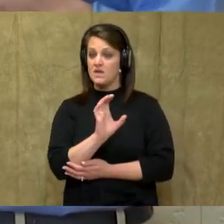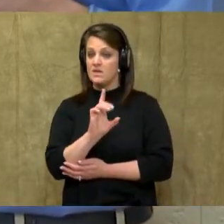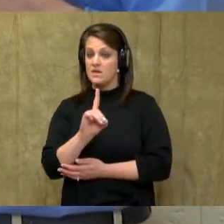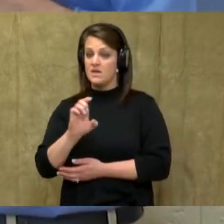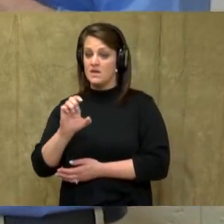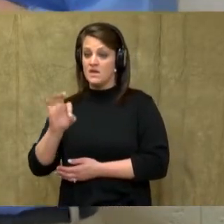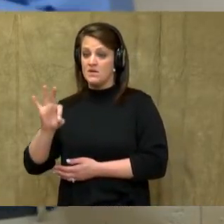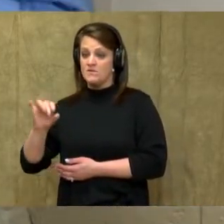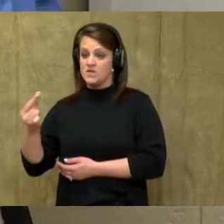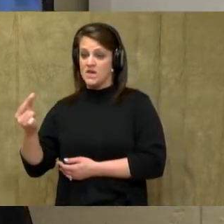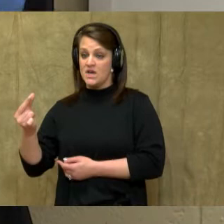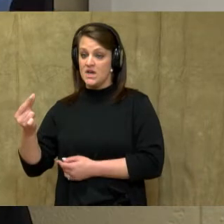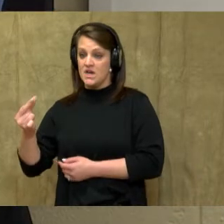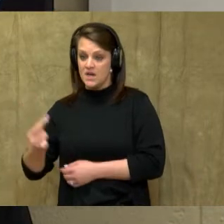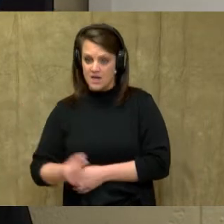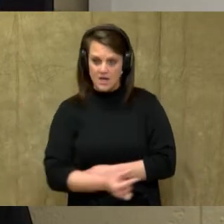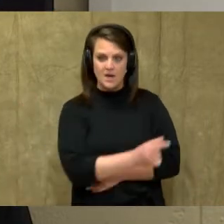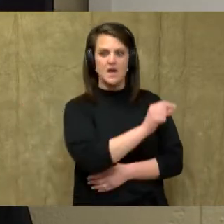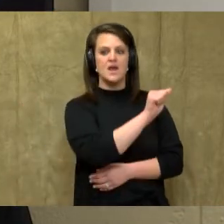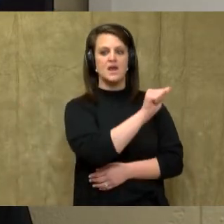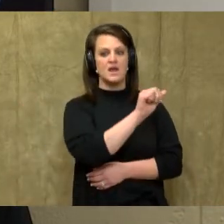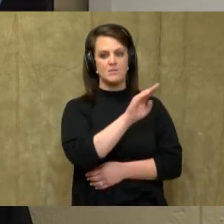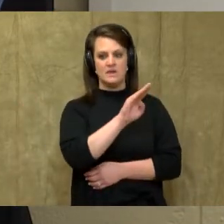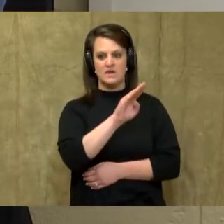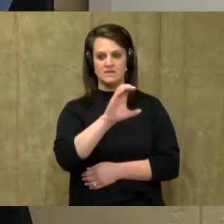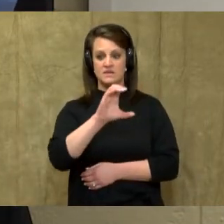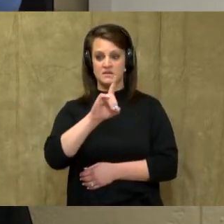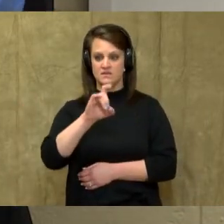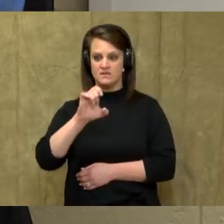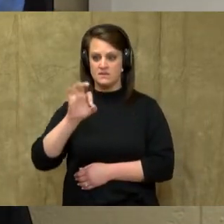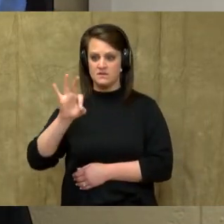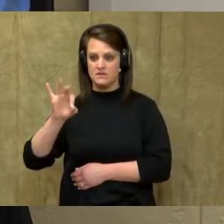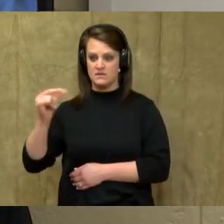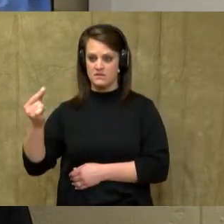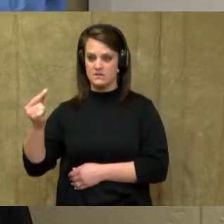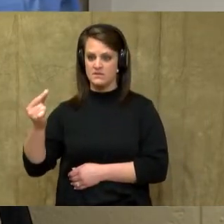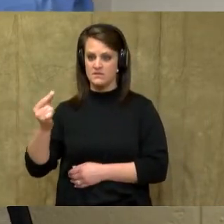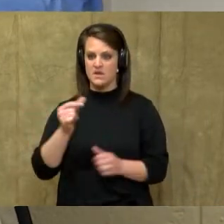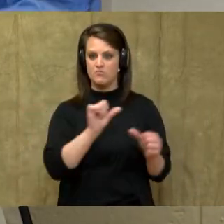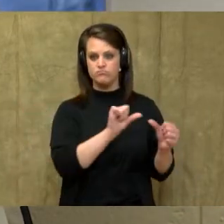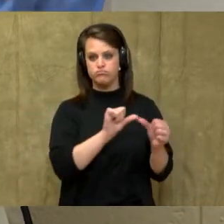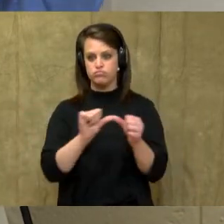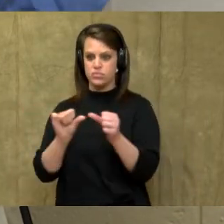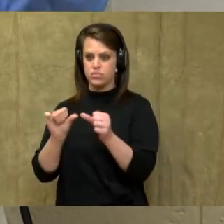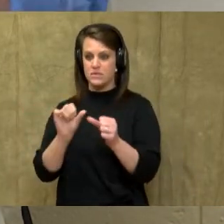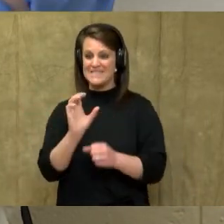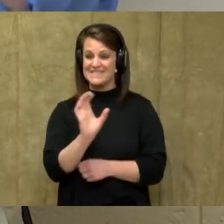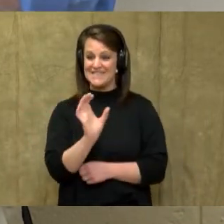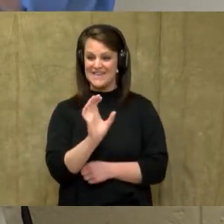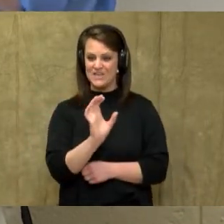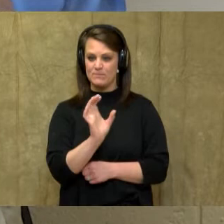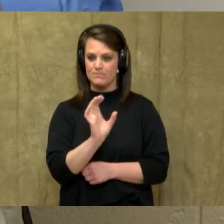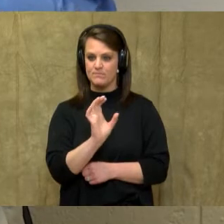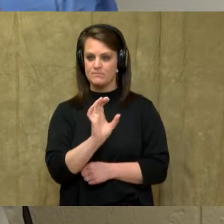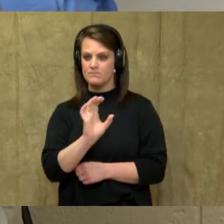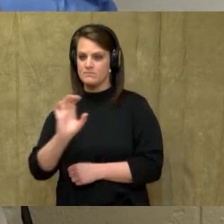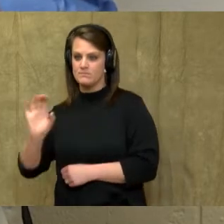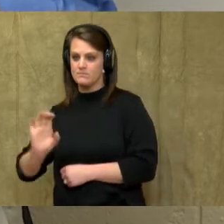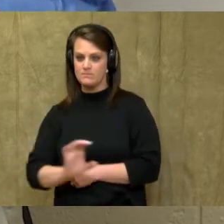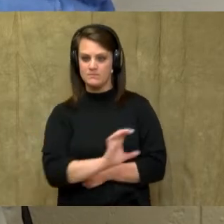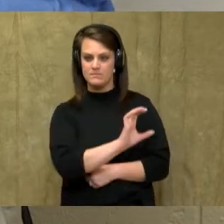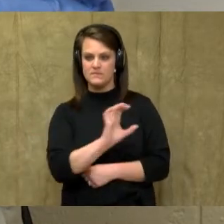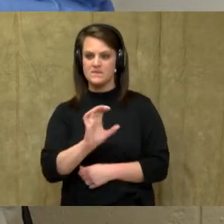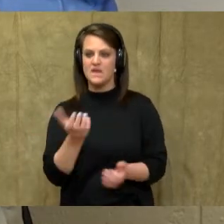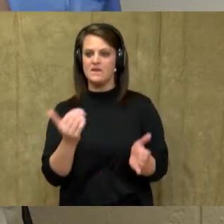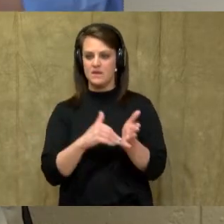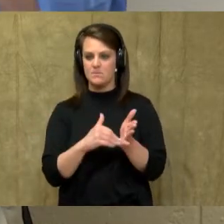G, we're going to return to A, and we'll keep going till we get to C a second time, just like